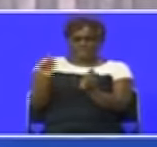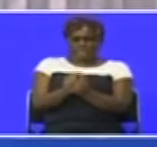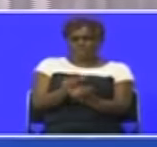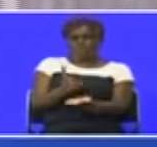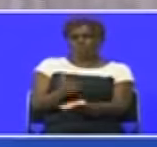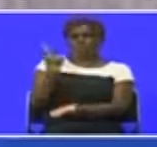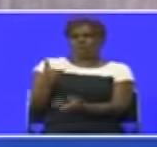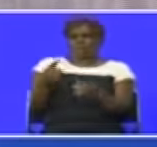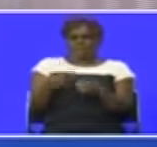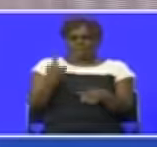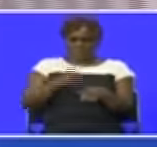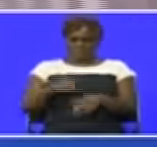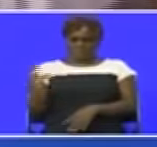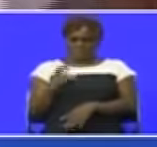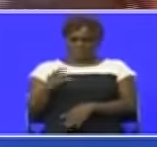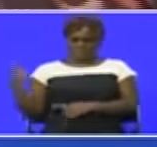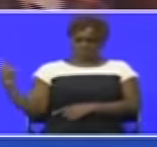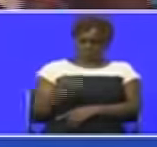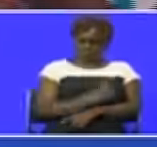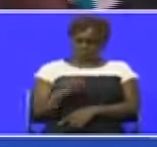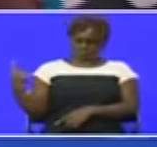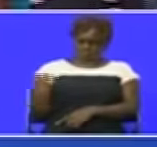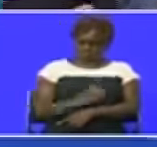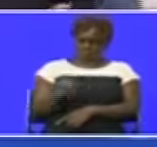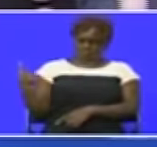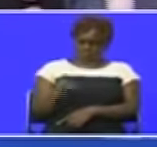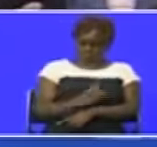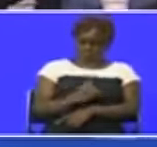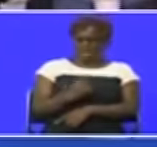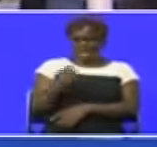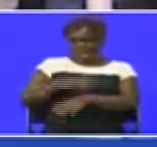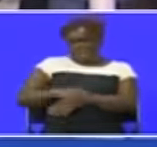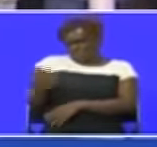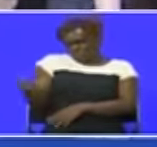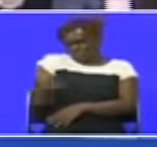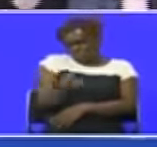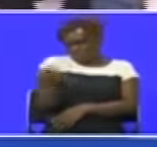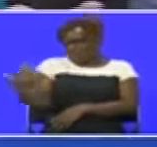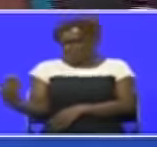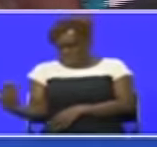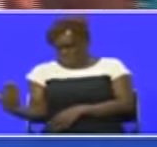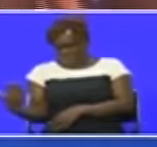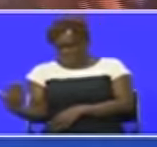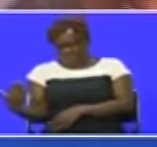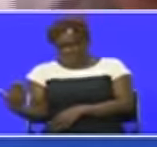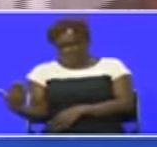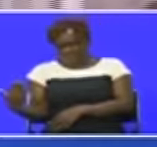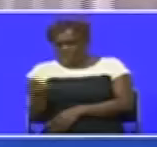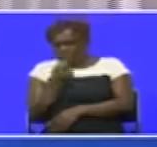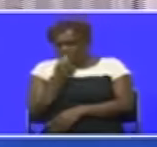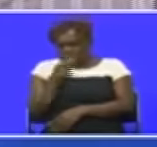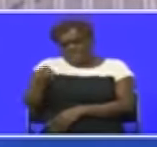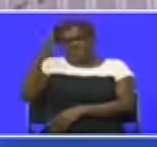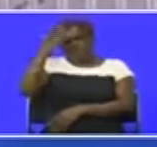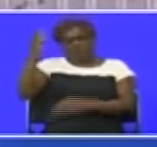coin. But even as customers flock in to her kiosk, buying small items as these groundnuts,